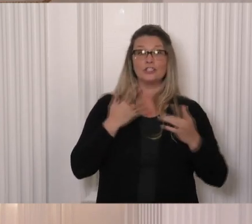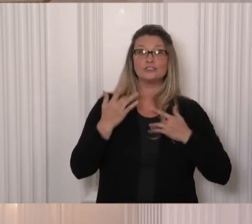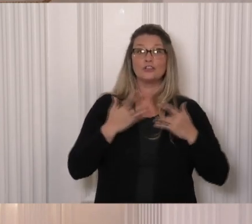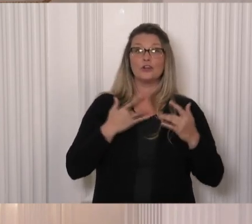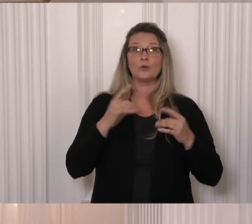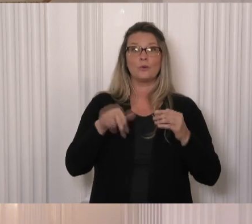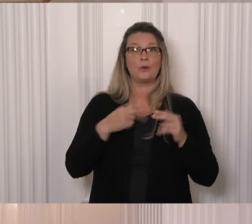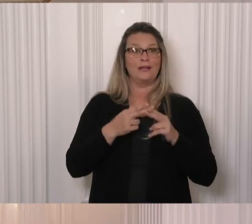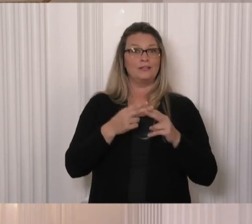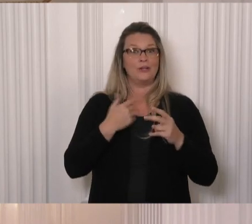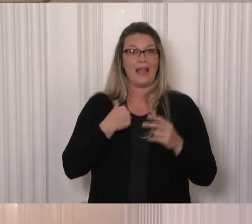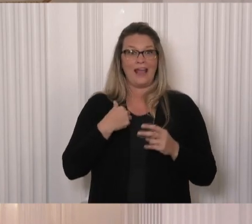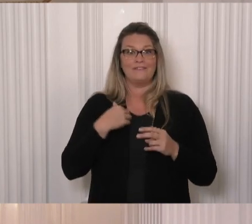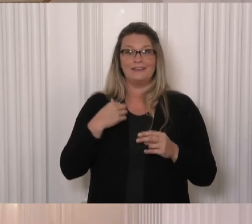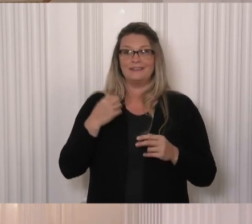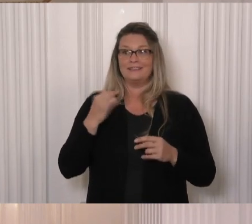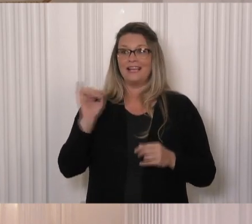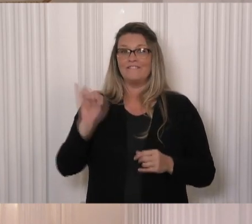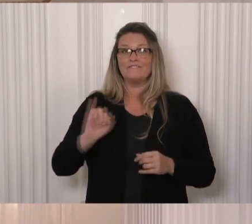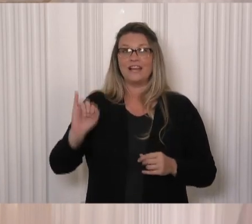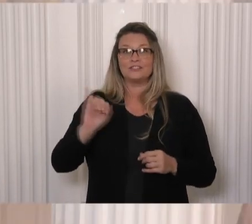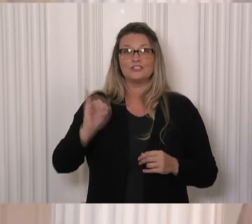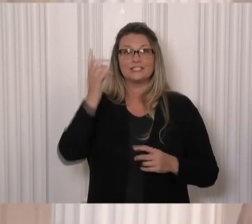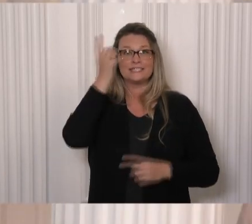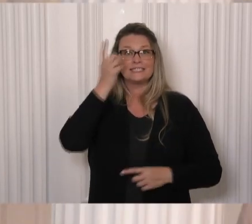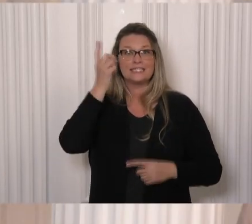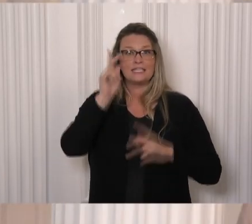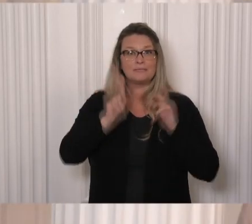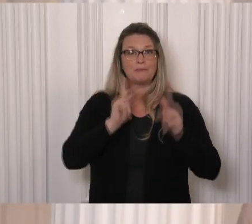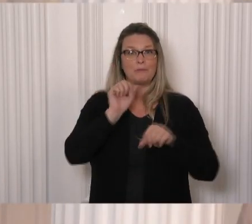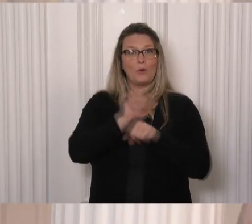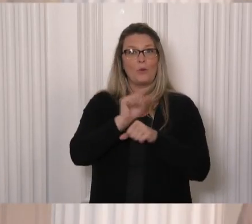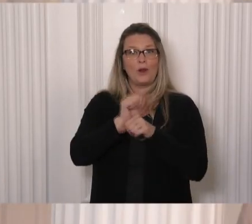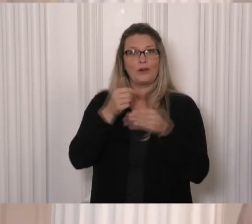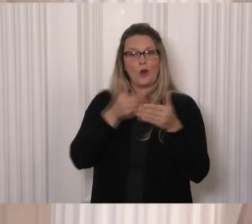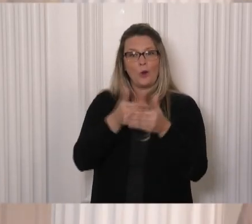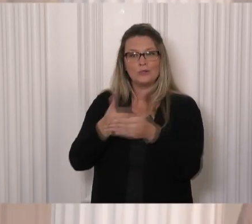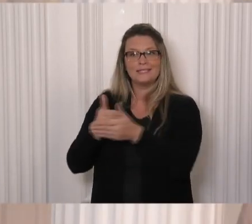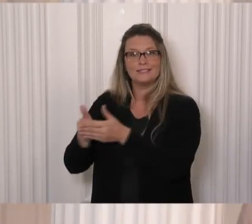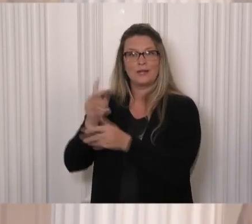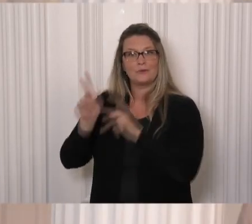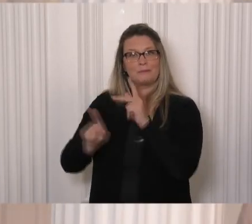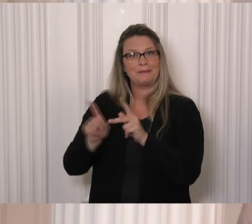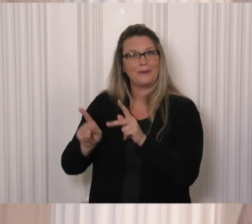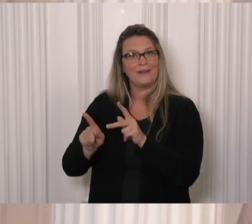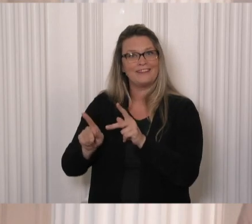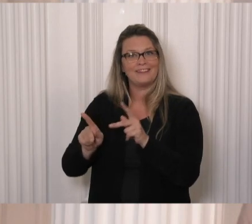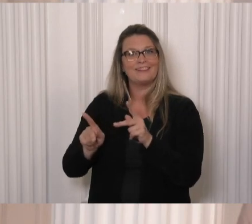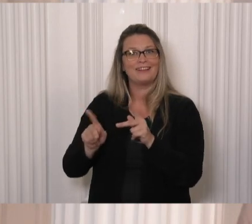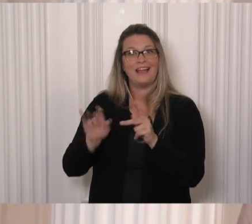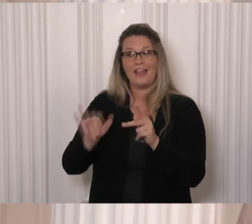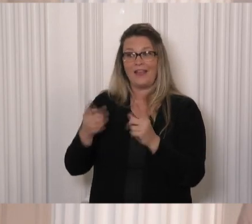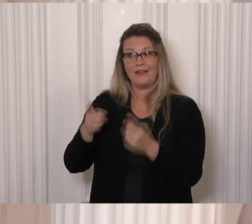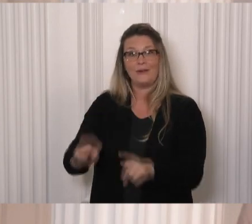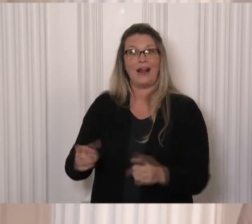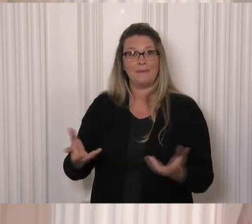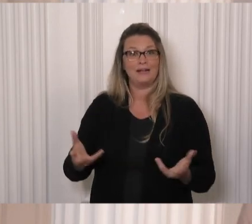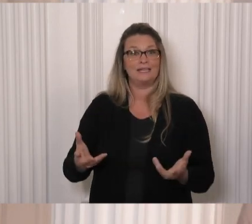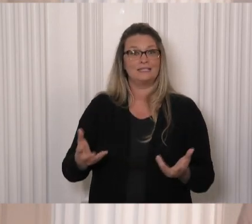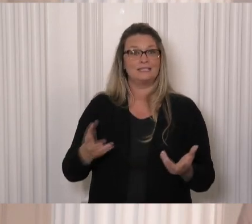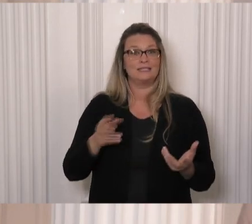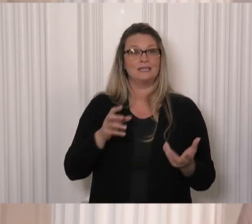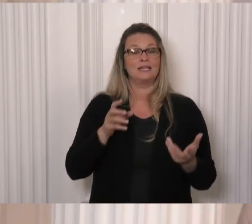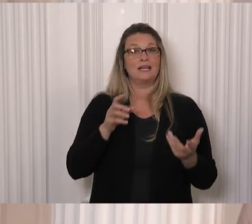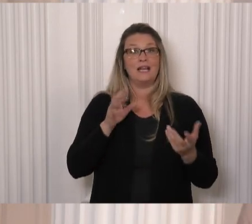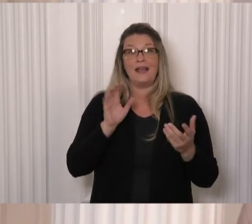infectious disease in a facility where folks are in close contact and they're vulnerable. And so as soon as this one was identified, public